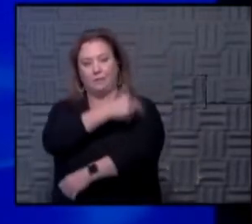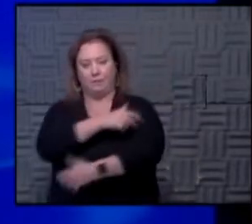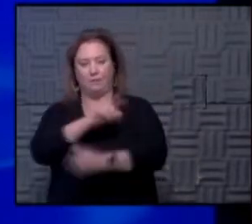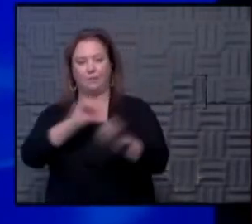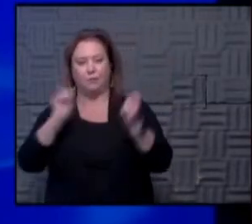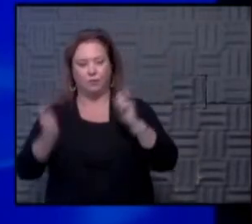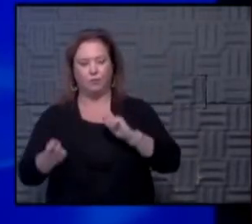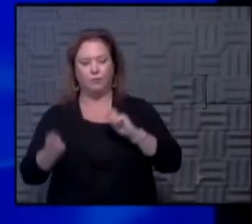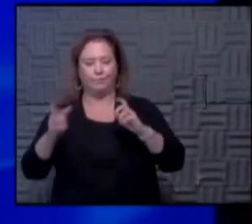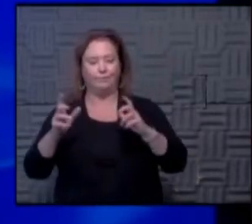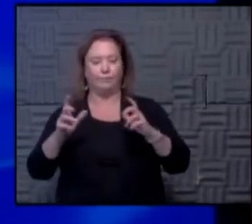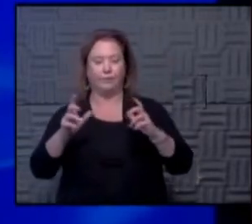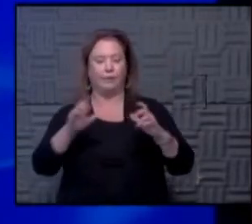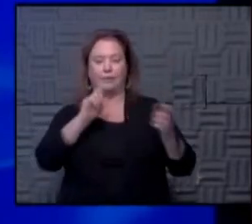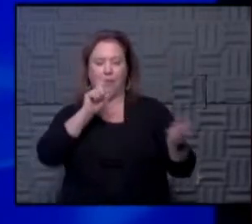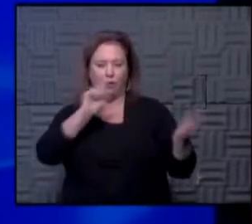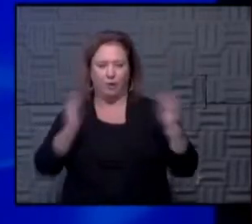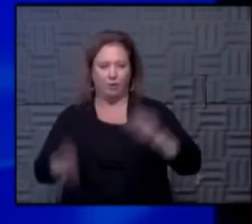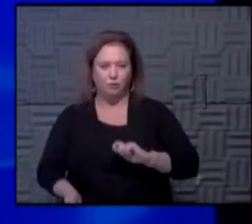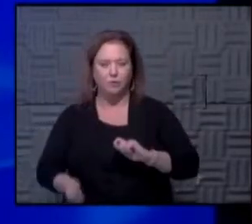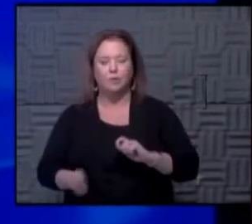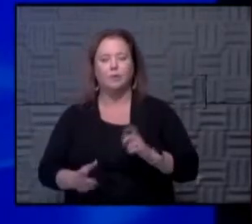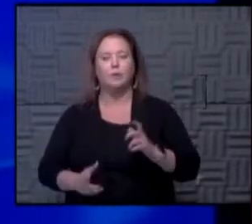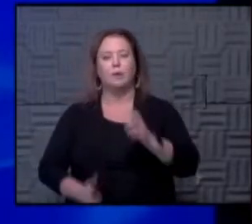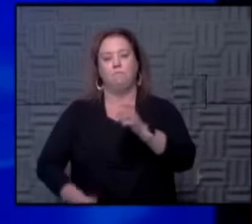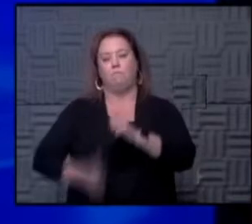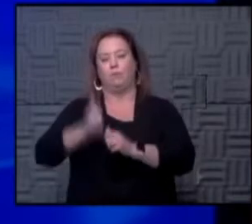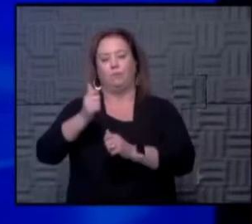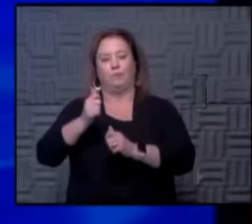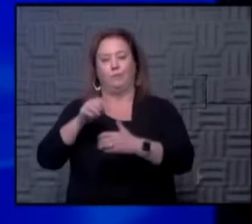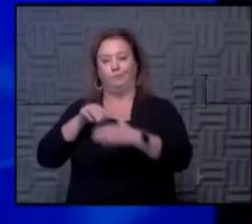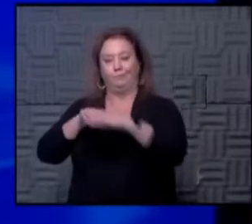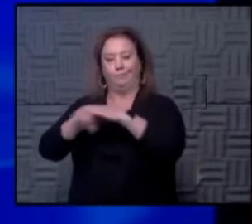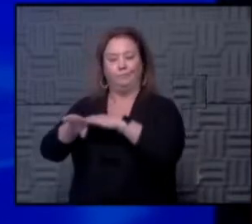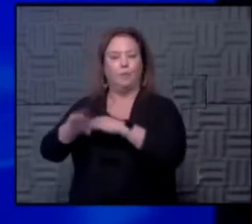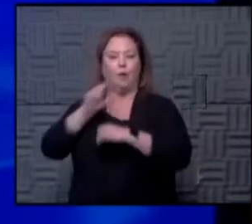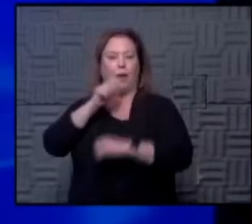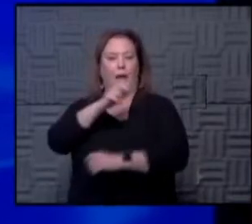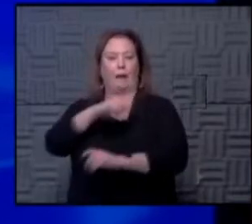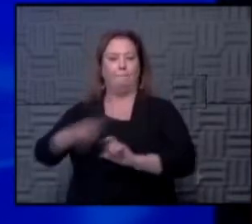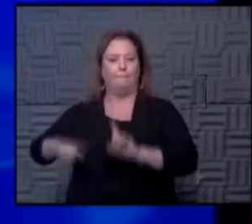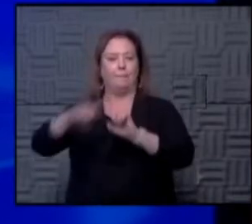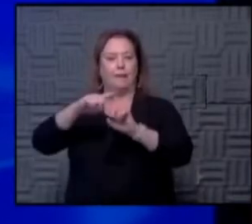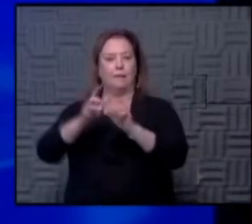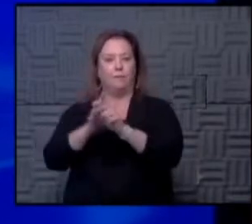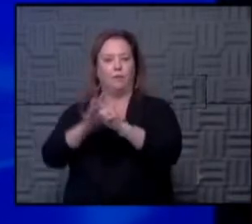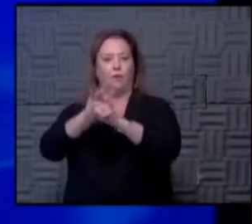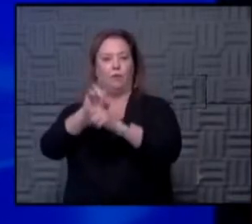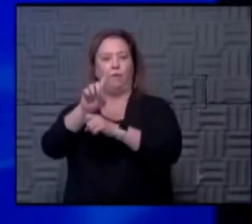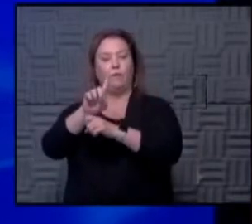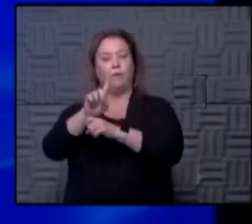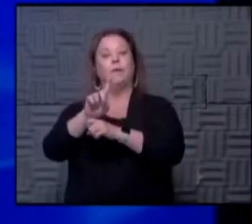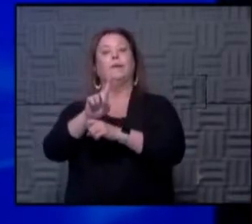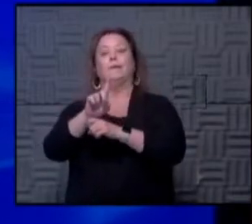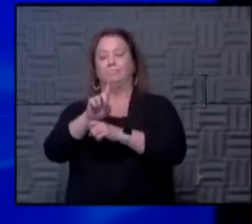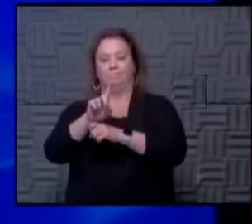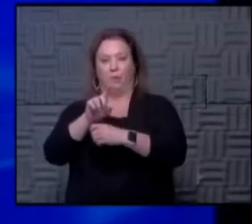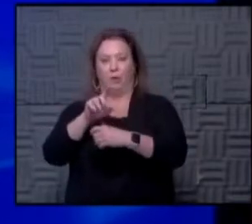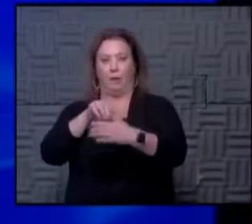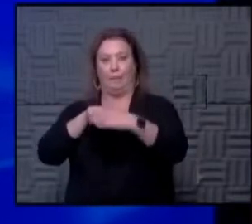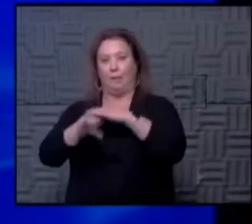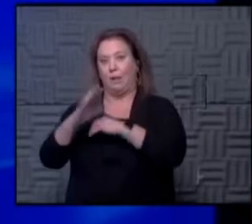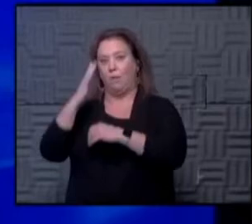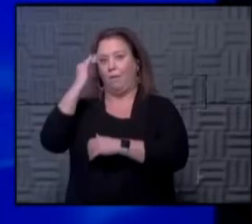criteria. Yep, the same criteria. And at most places, right, you're not getting admitted because you're positive for COVID-19. You're getting admitted because you need treatment